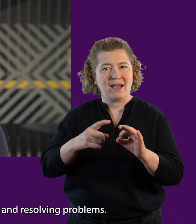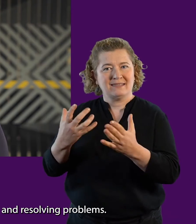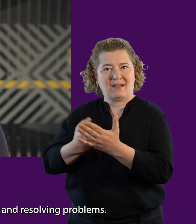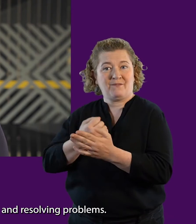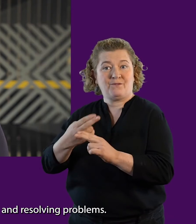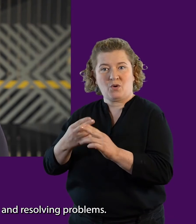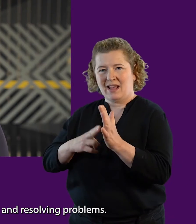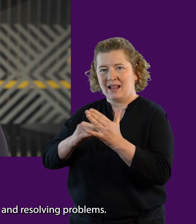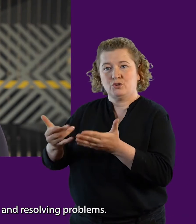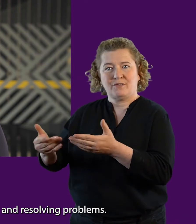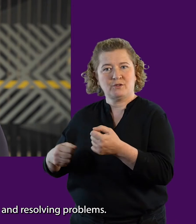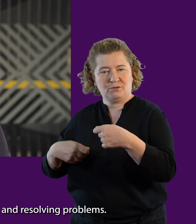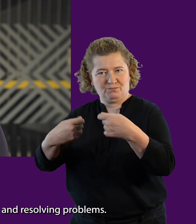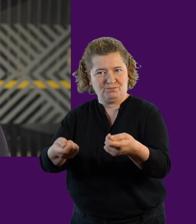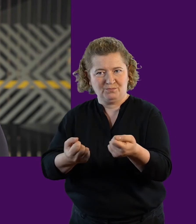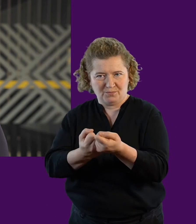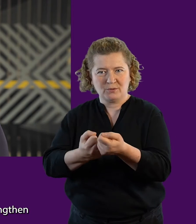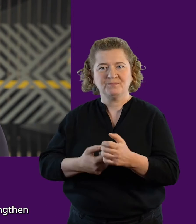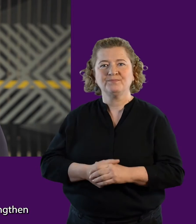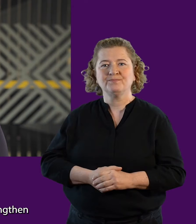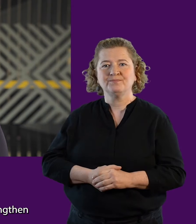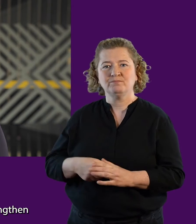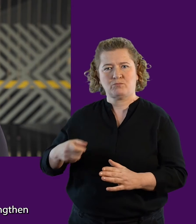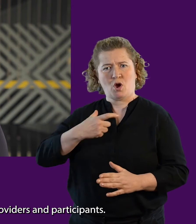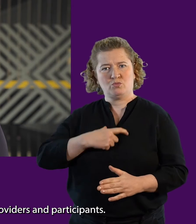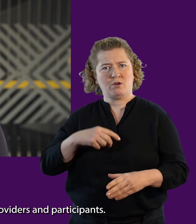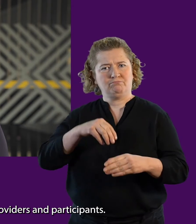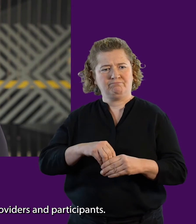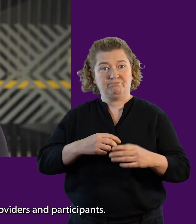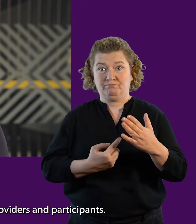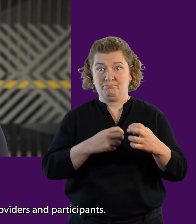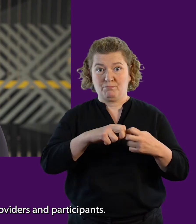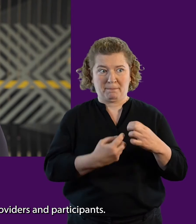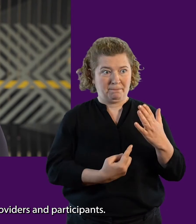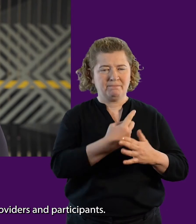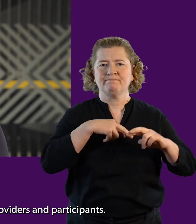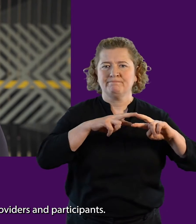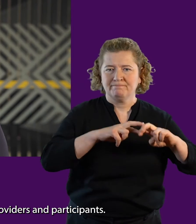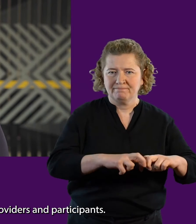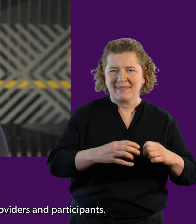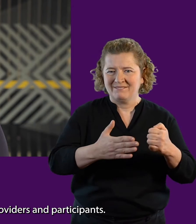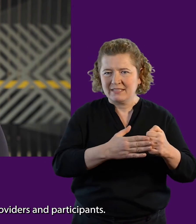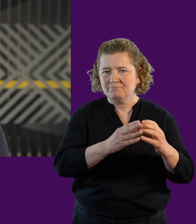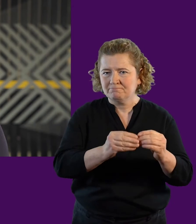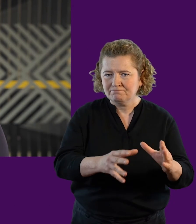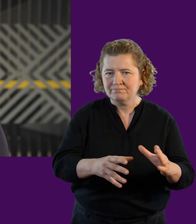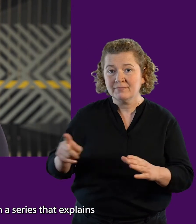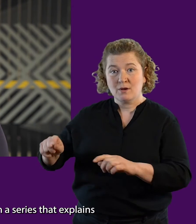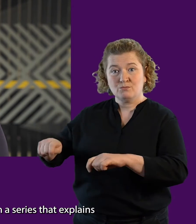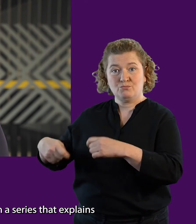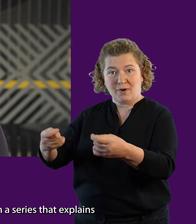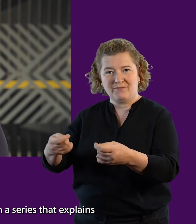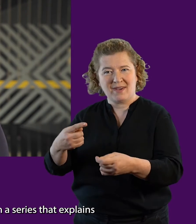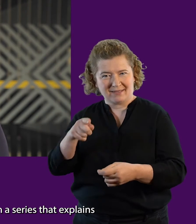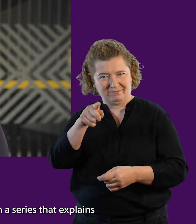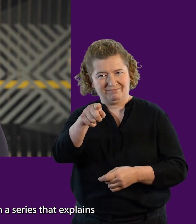role involves investigating and resolving problems. We also strengthen the skills and knowledge of providers and participants.